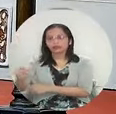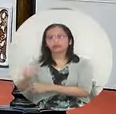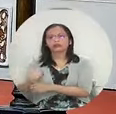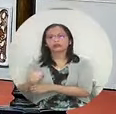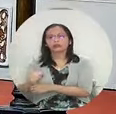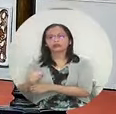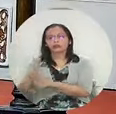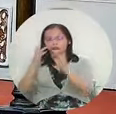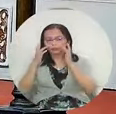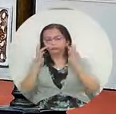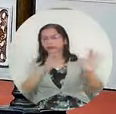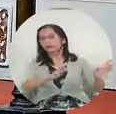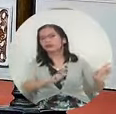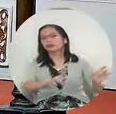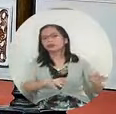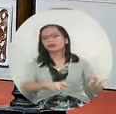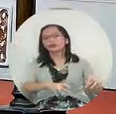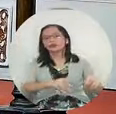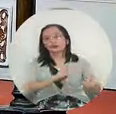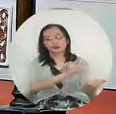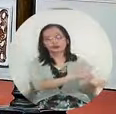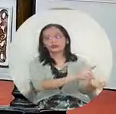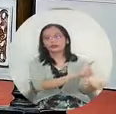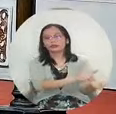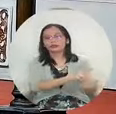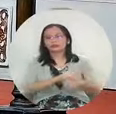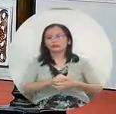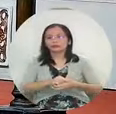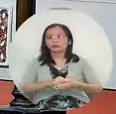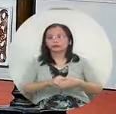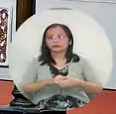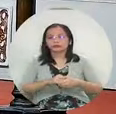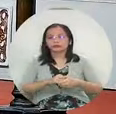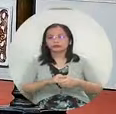If God calls you, my friend, you are a very special person.